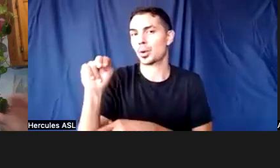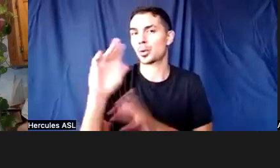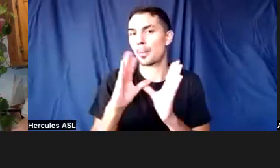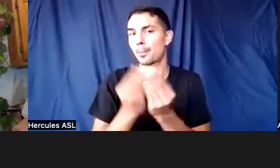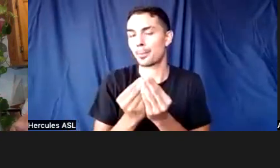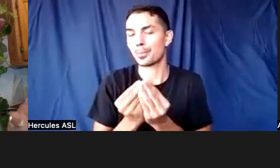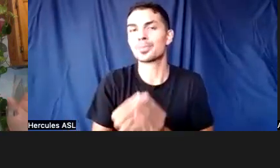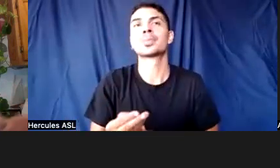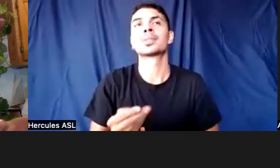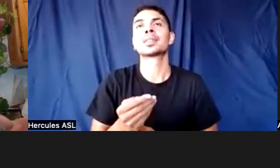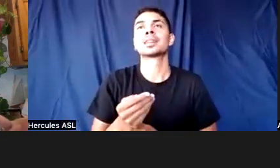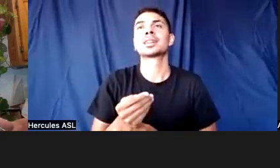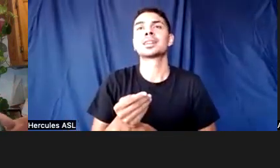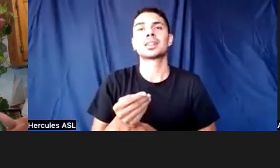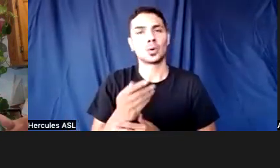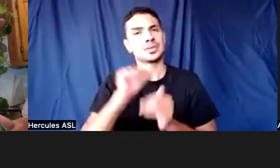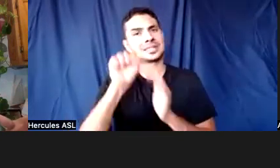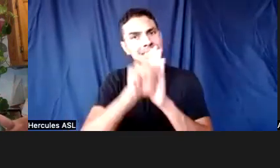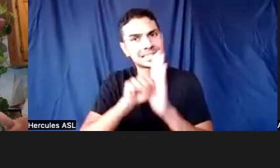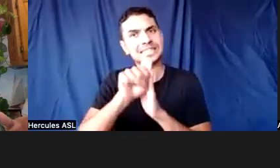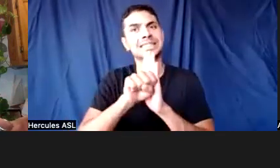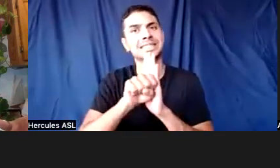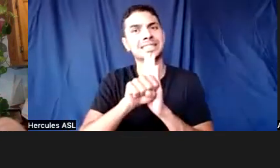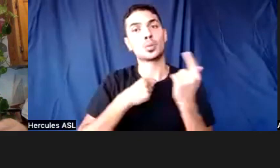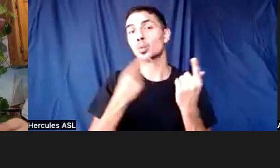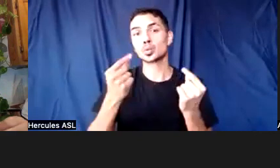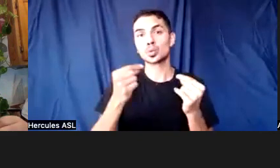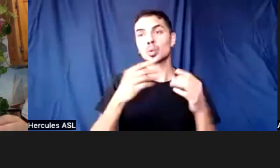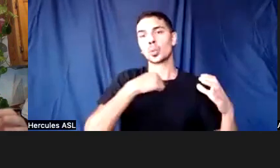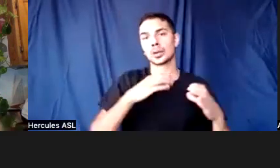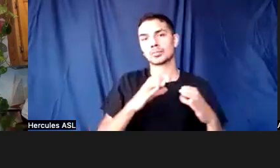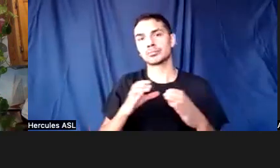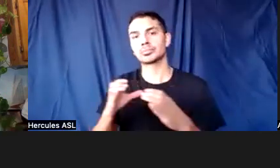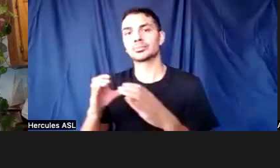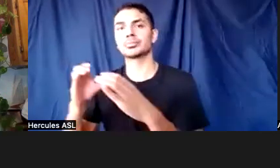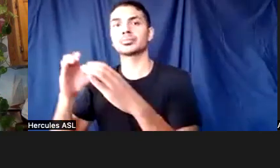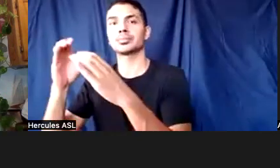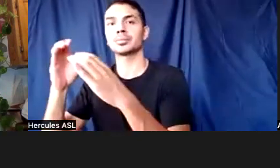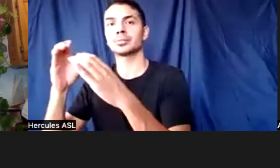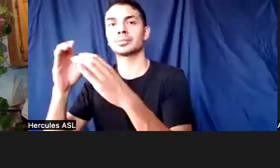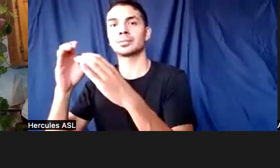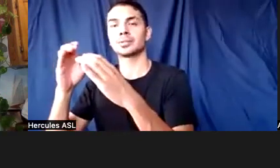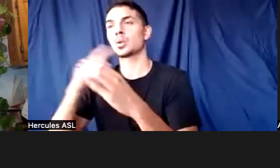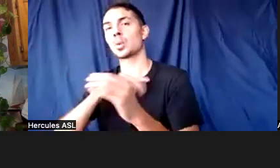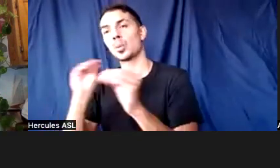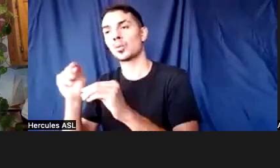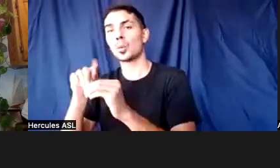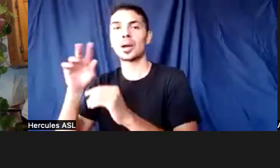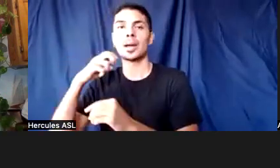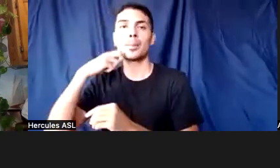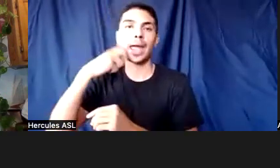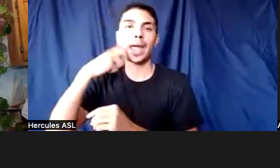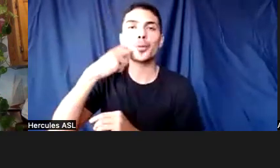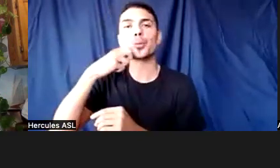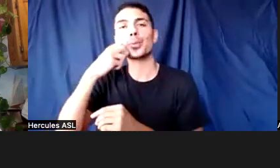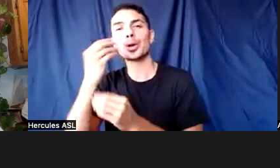know, right now it's summer, so we would go to where the berries are growing. In the fall, we would move to where the wild rice is growing. In the